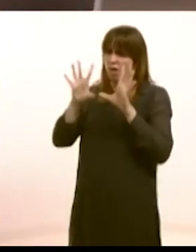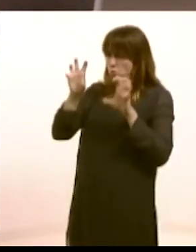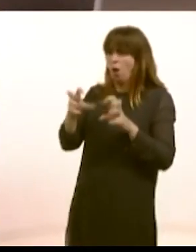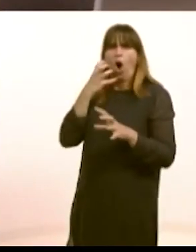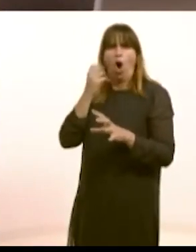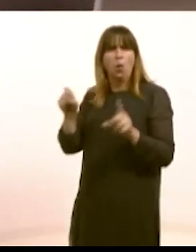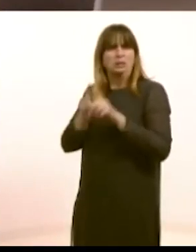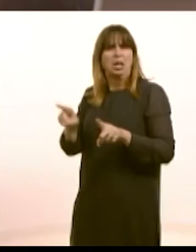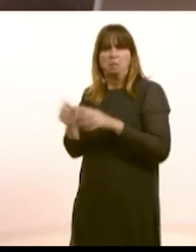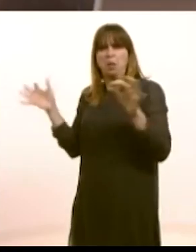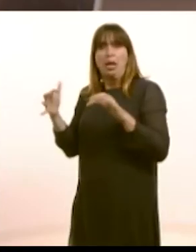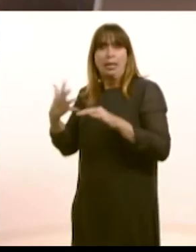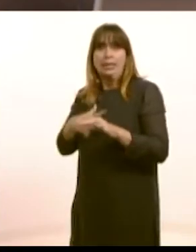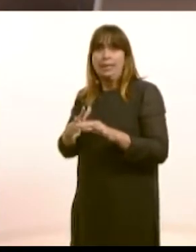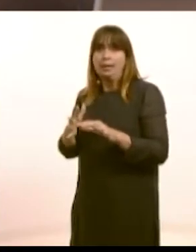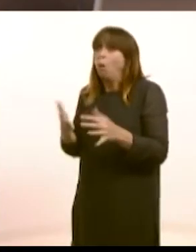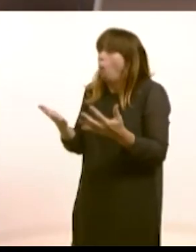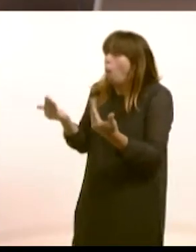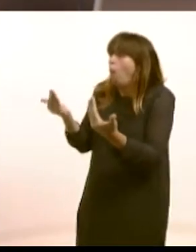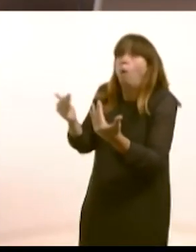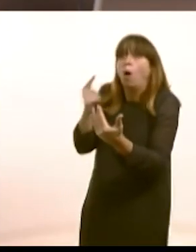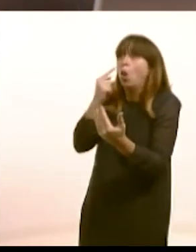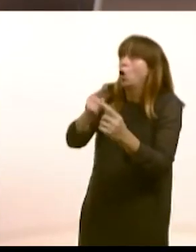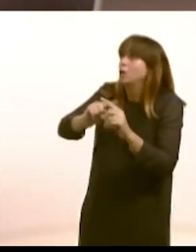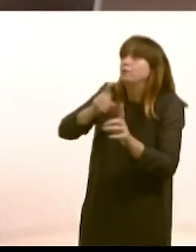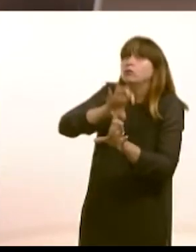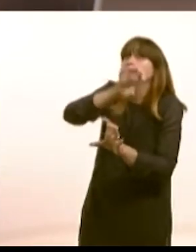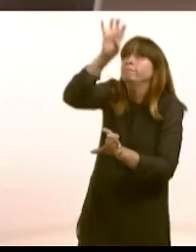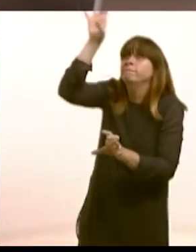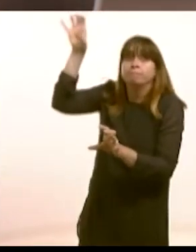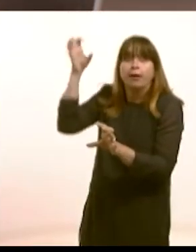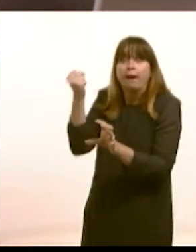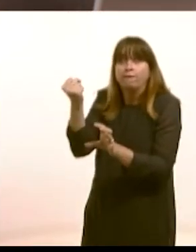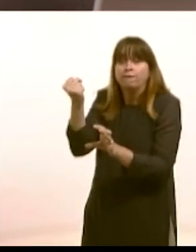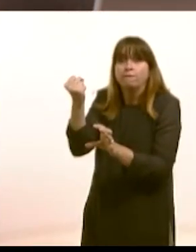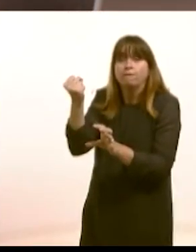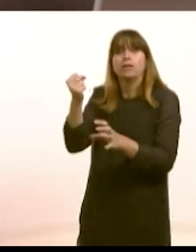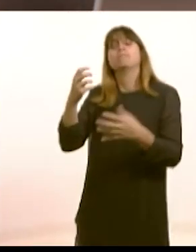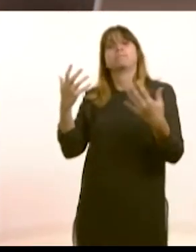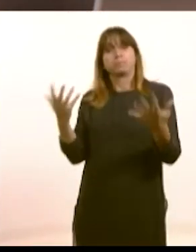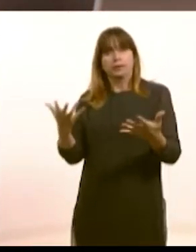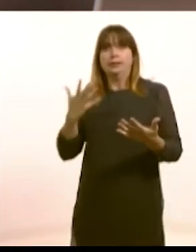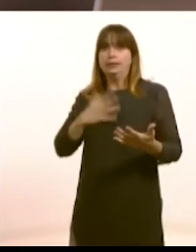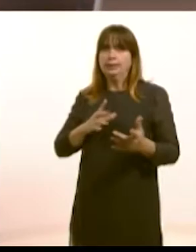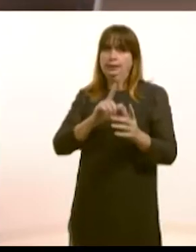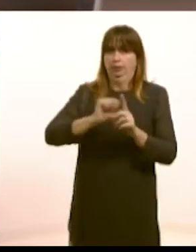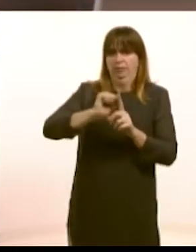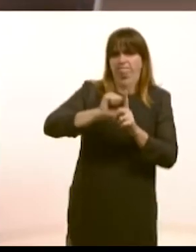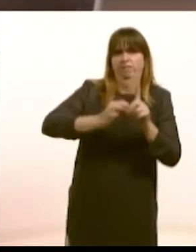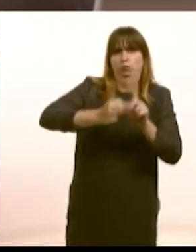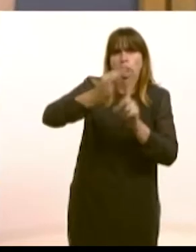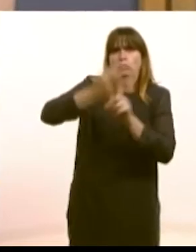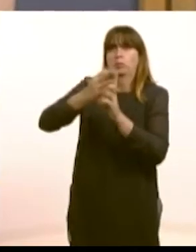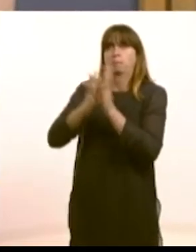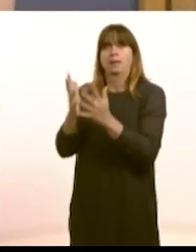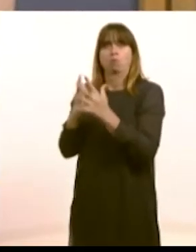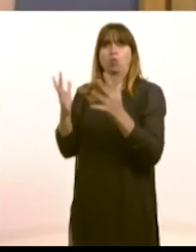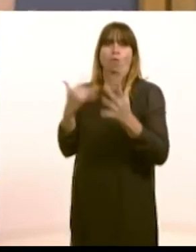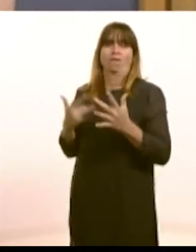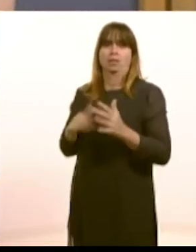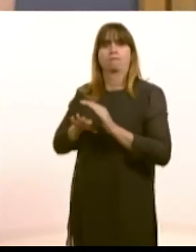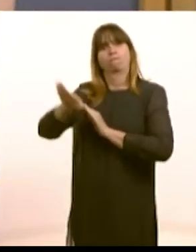most tourists. And we'll continue to look to provide investment to improve those facilities for visitors in the years to come.